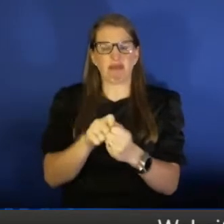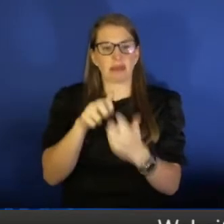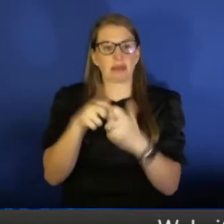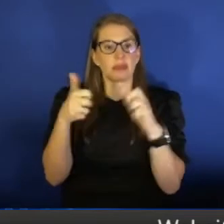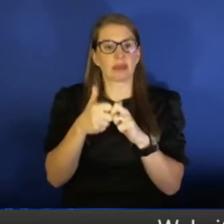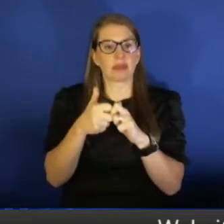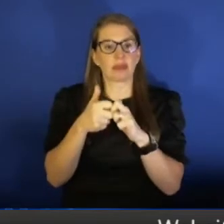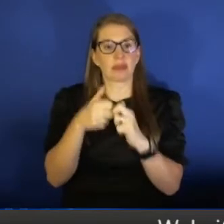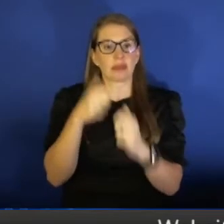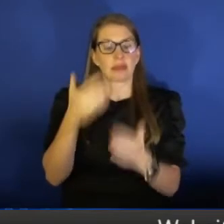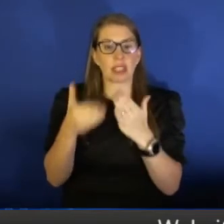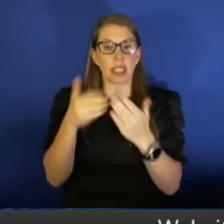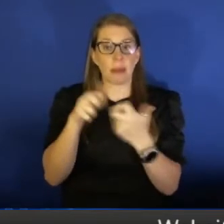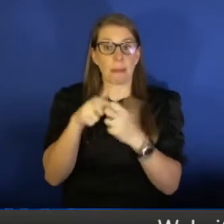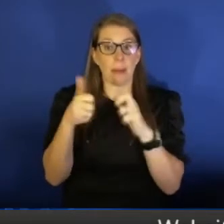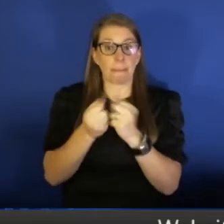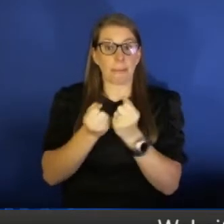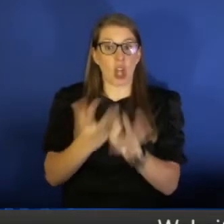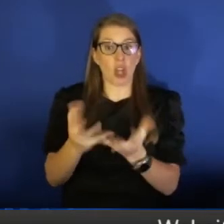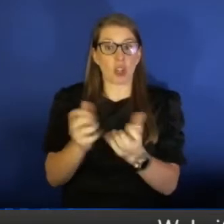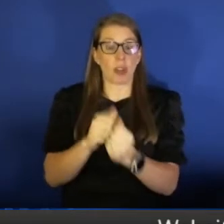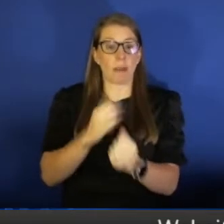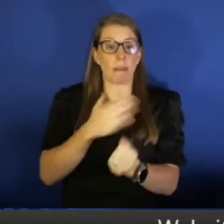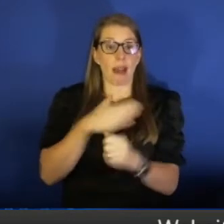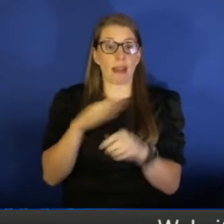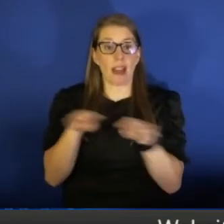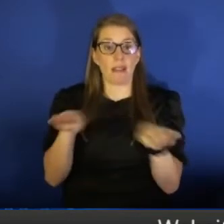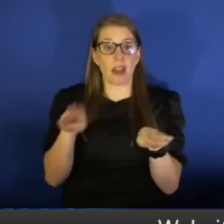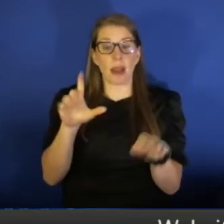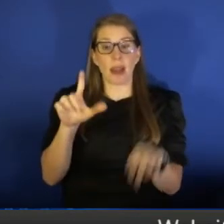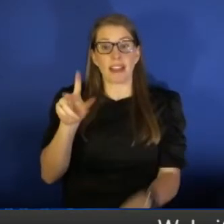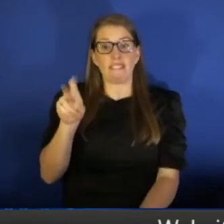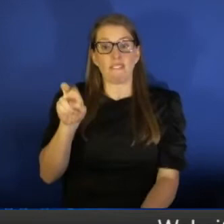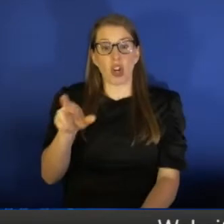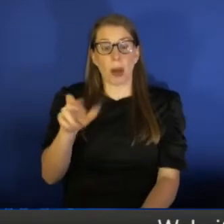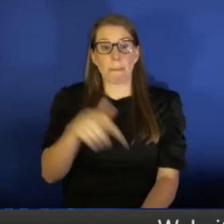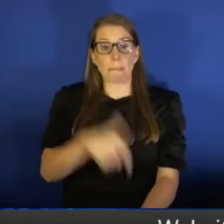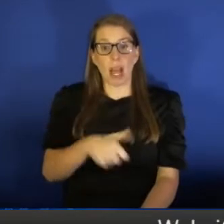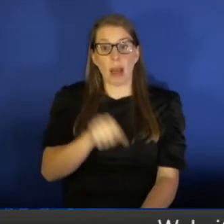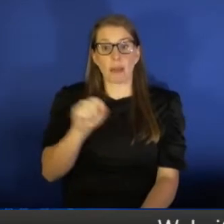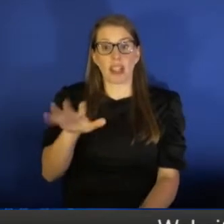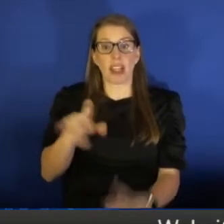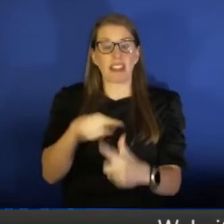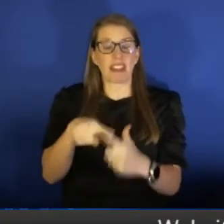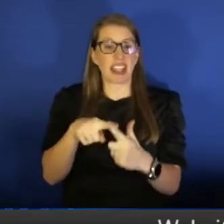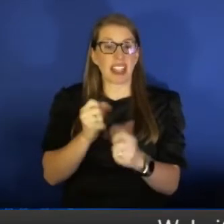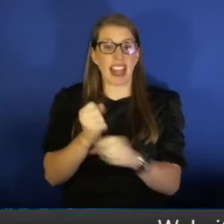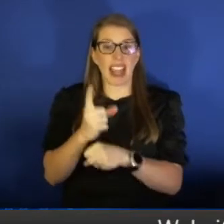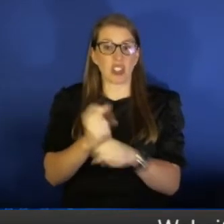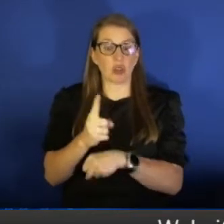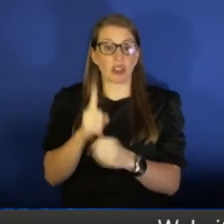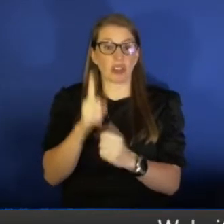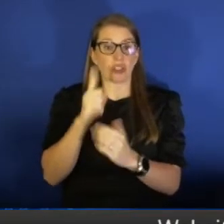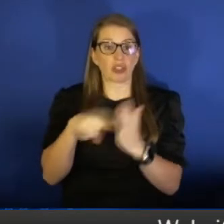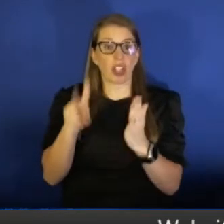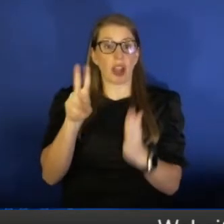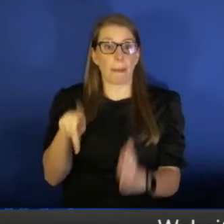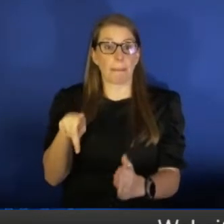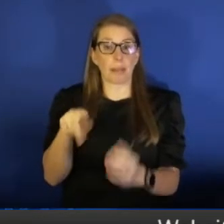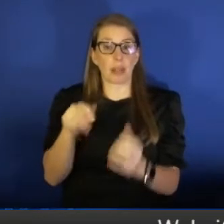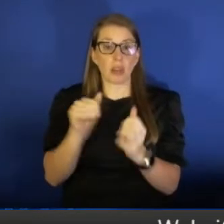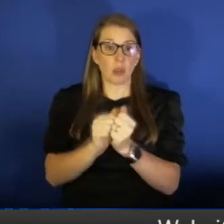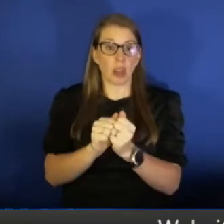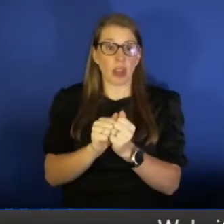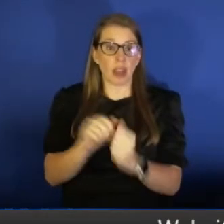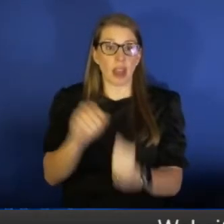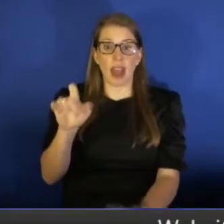problematic in general with my levels, I might do a liver biopsy, and then I just have an annual checkup with Dr. Jody Olson here at the University of